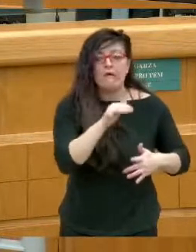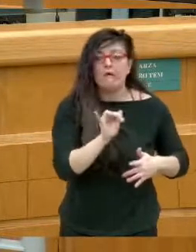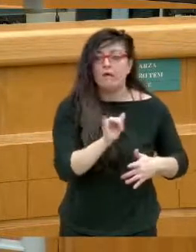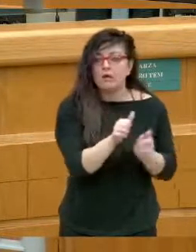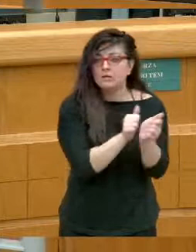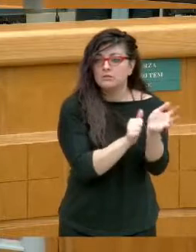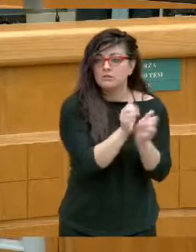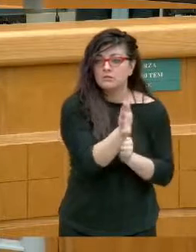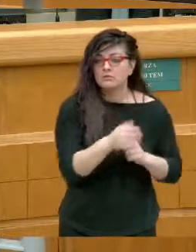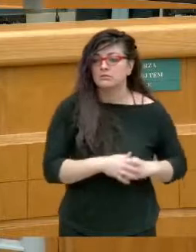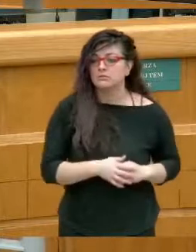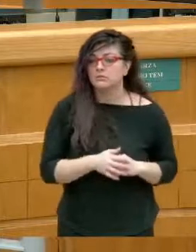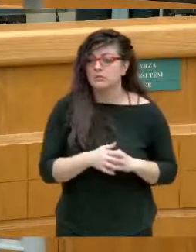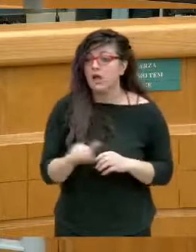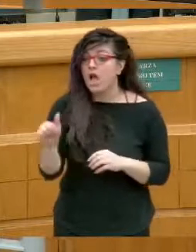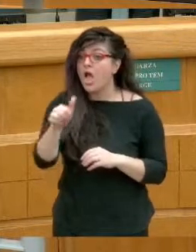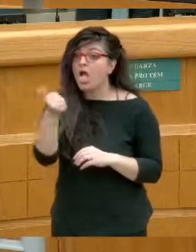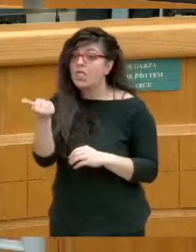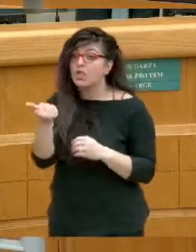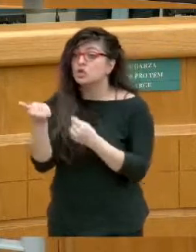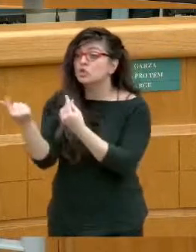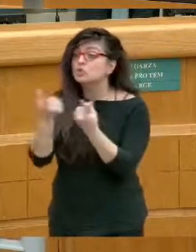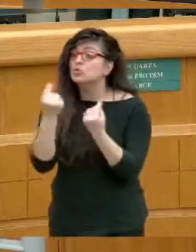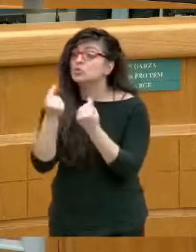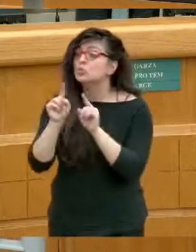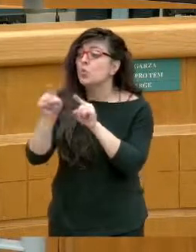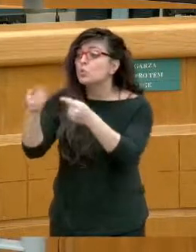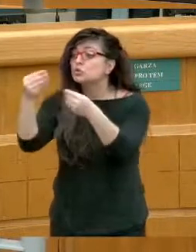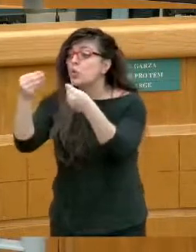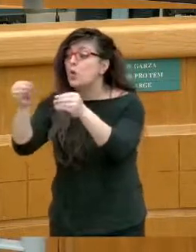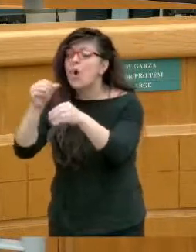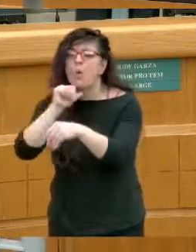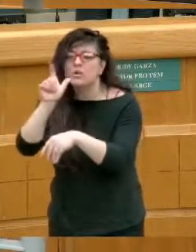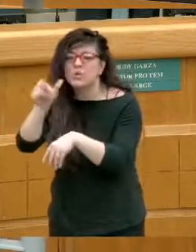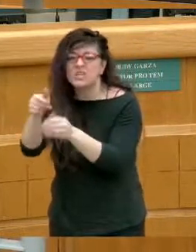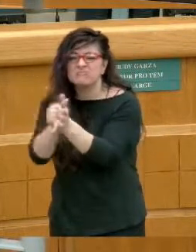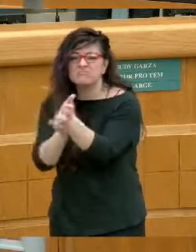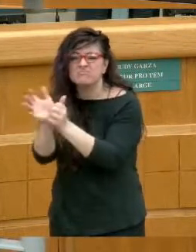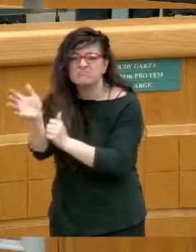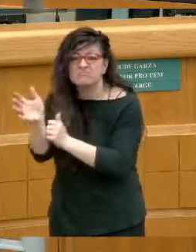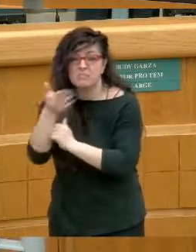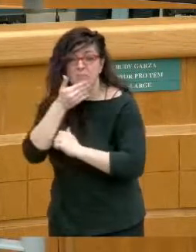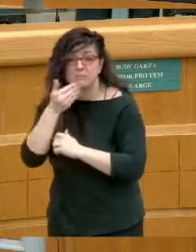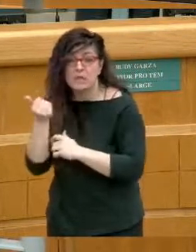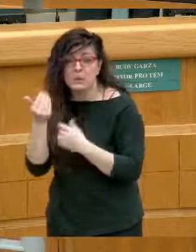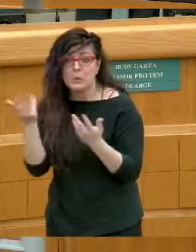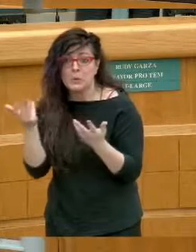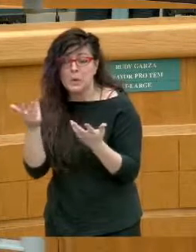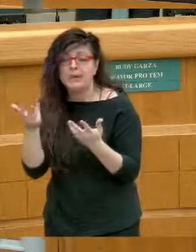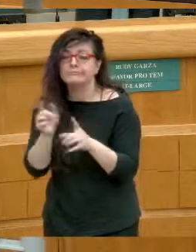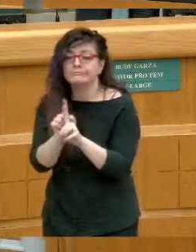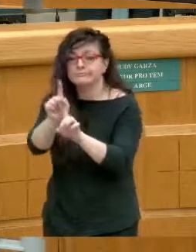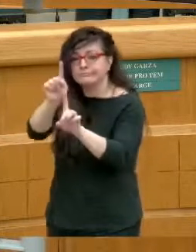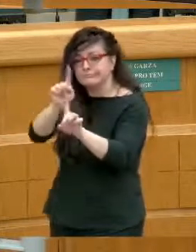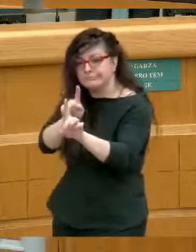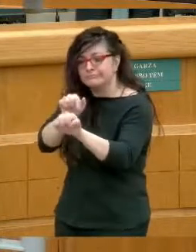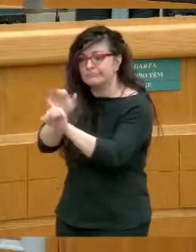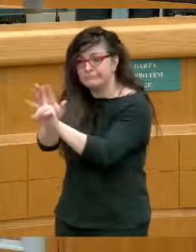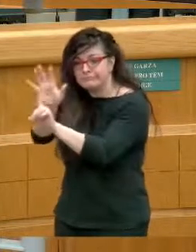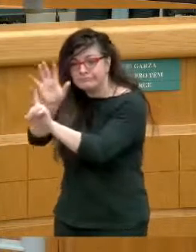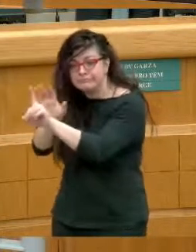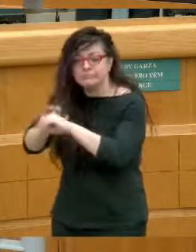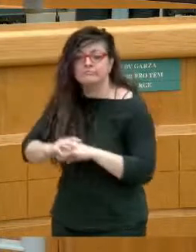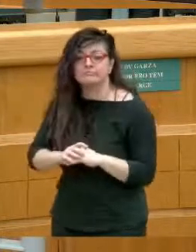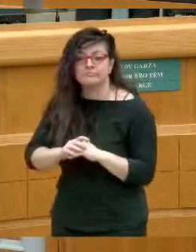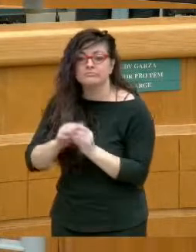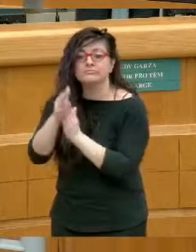running errands, wearing gloves is not necessary. Instead, practice everyday precautions like social distancing, washing your hands with